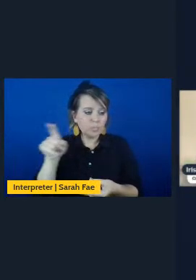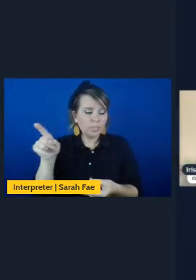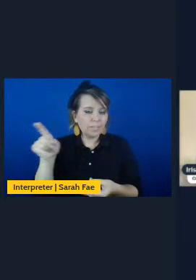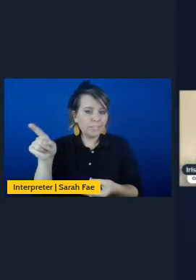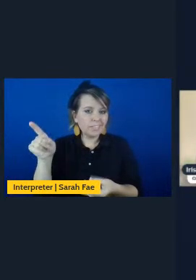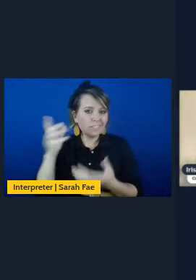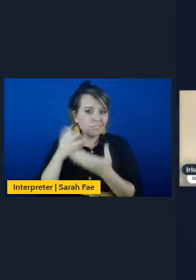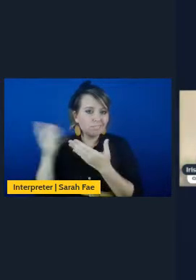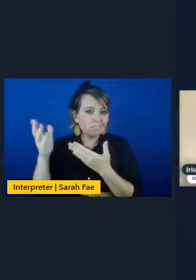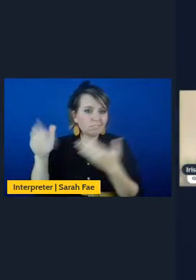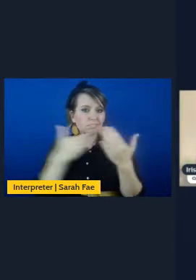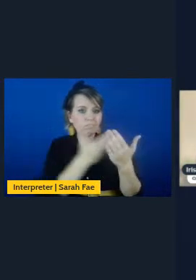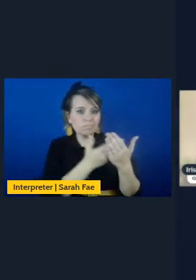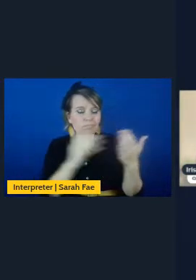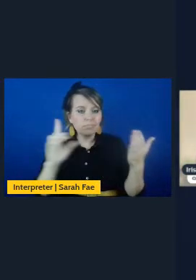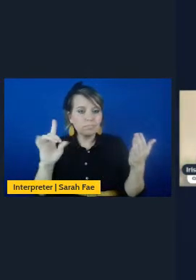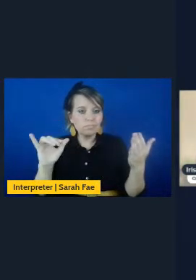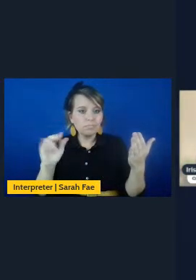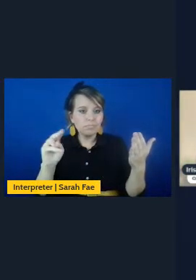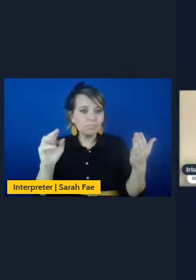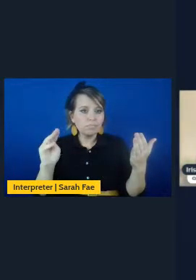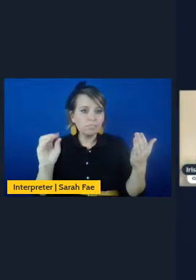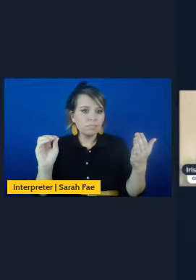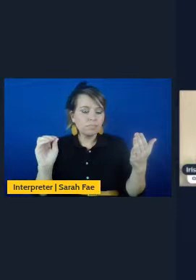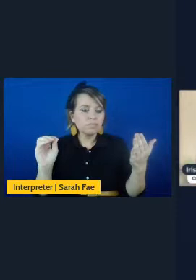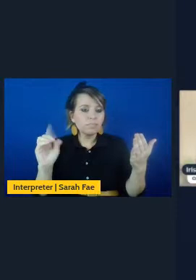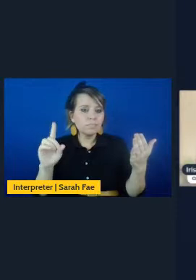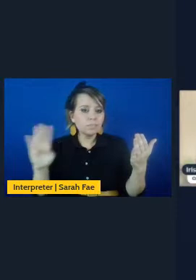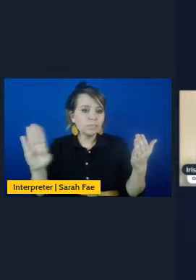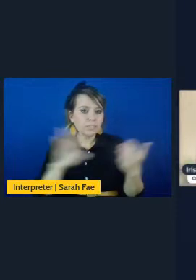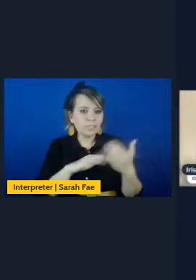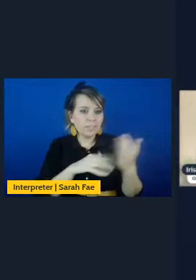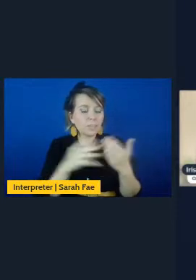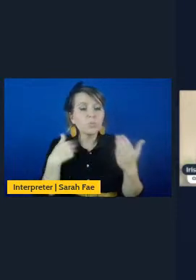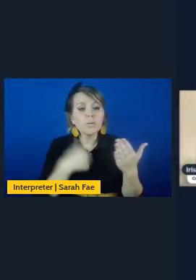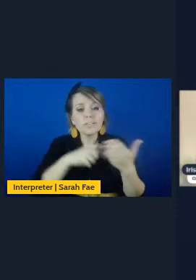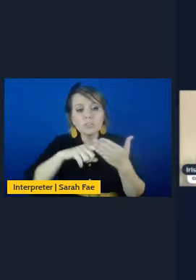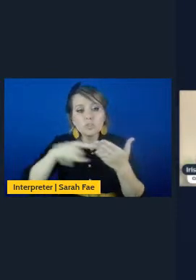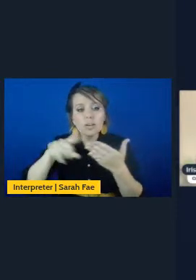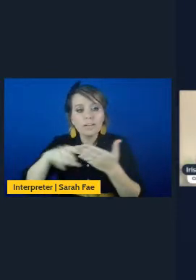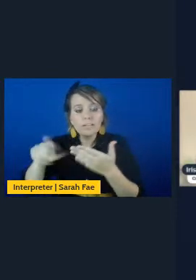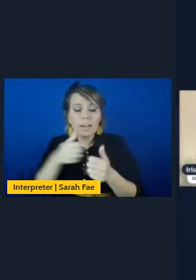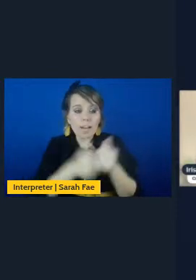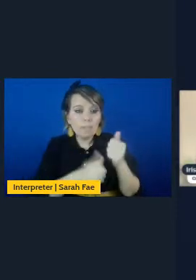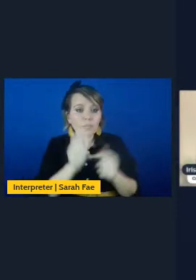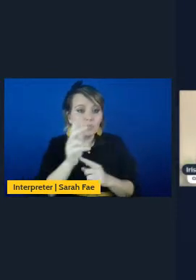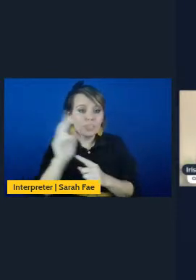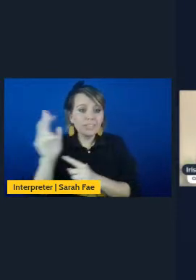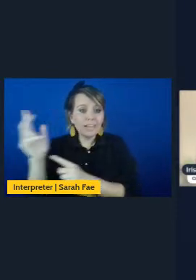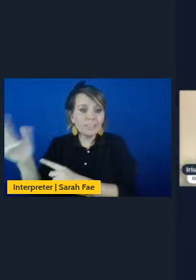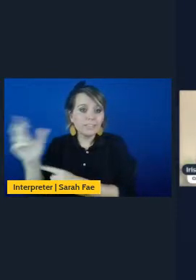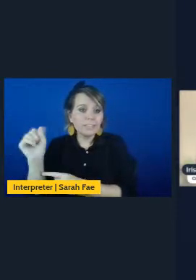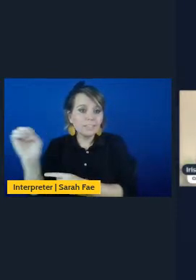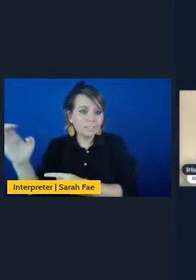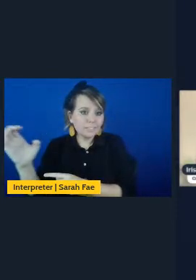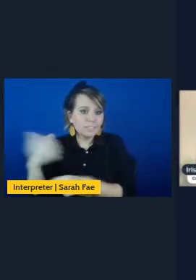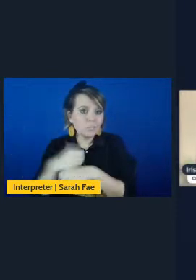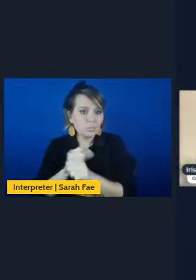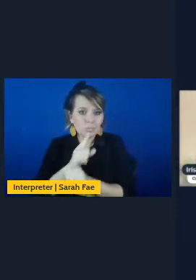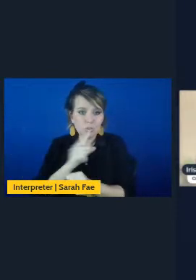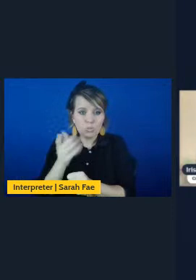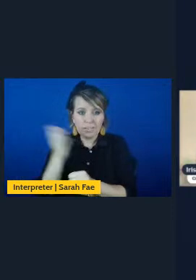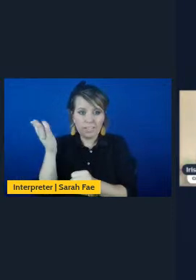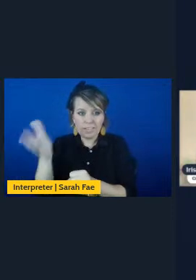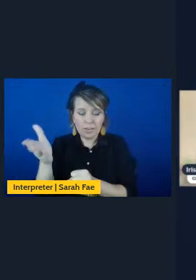item to reach the DynamoDB table. And we are going to check every 3 seconds that the item is there. Now, if the